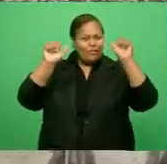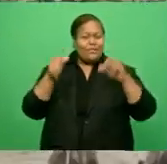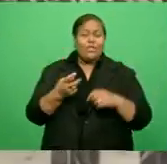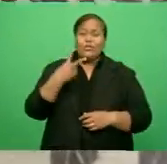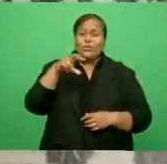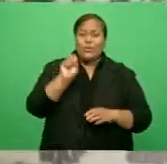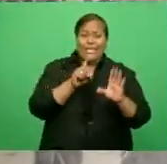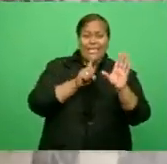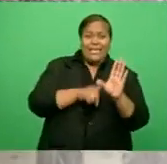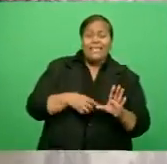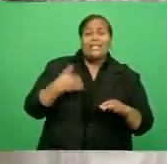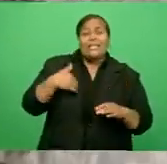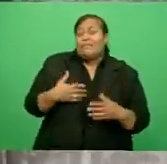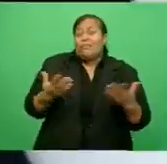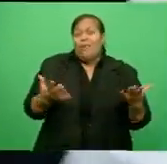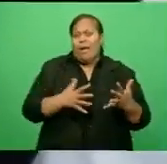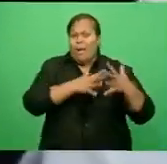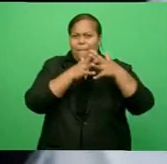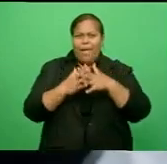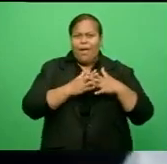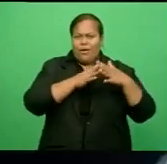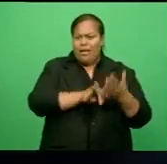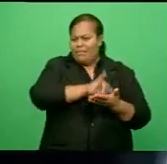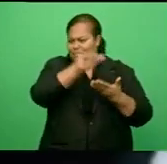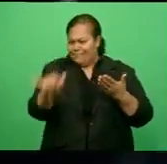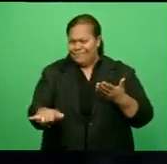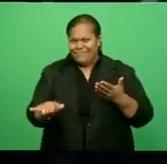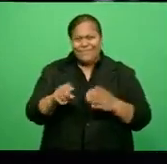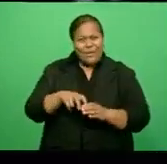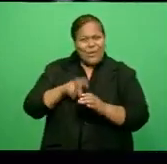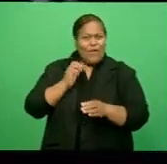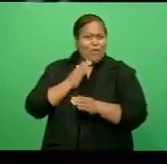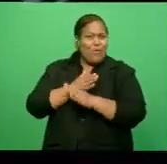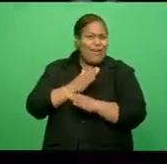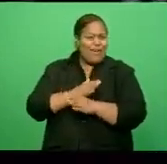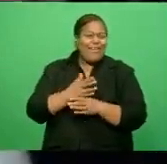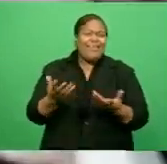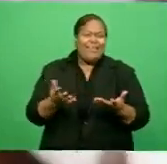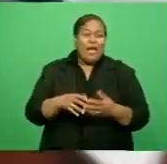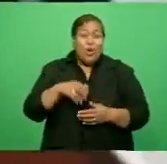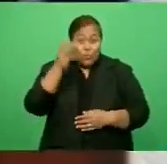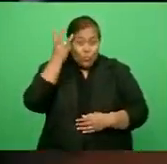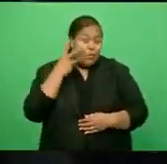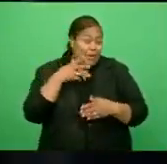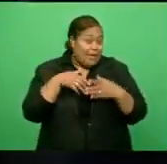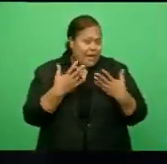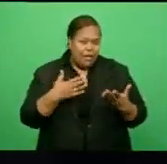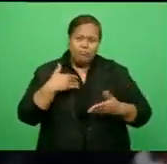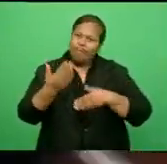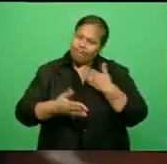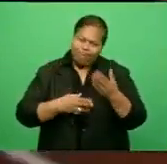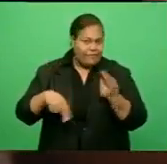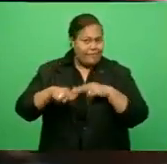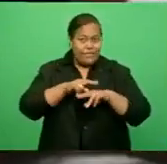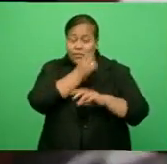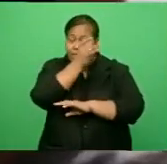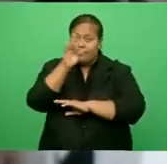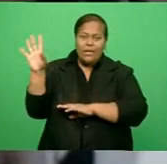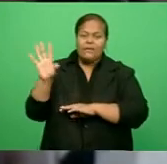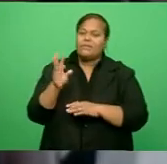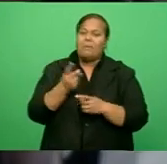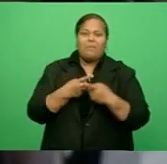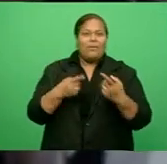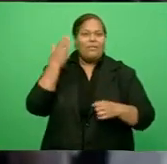in the United States and then returning upon retirement, Sevua reiterates that Fiji's independence is something she will